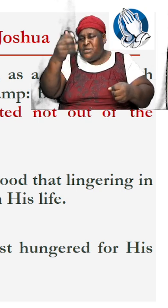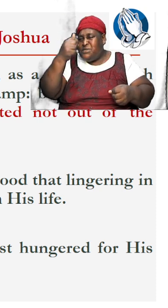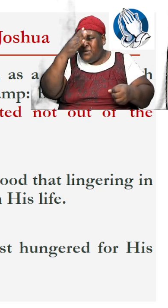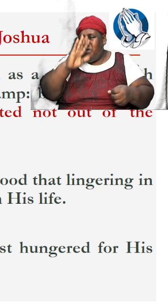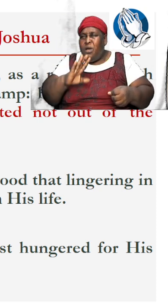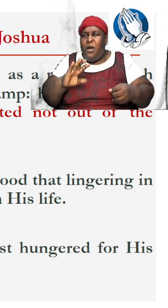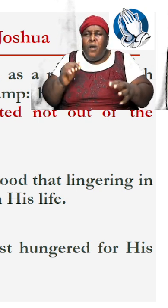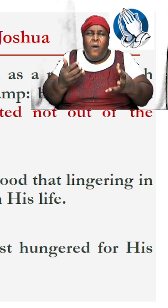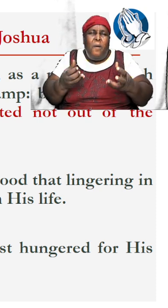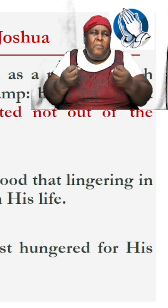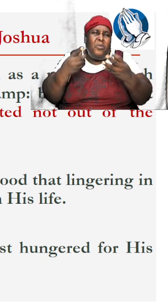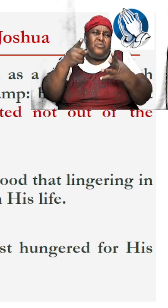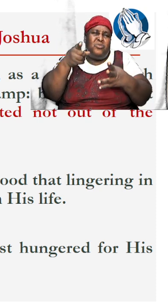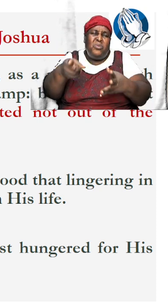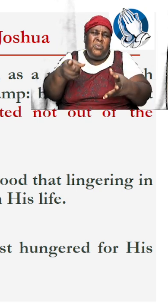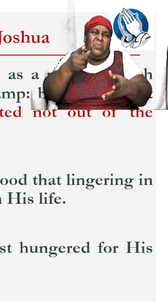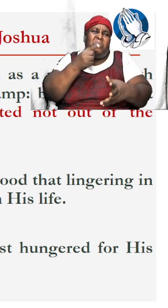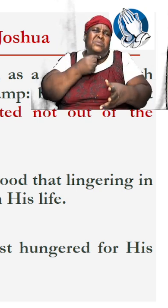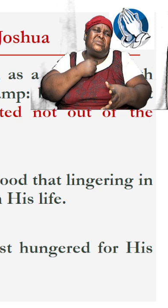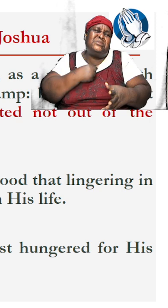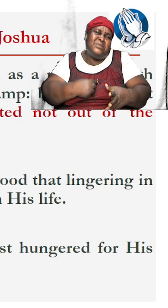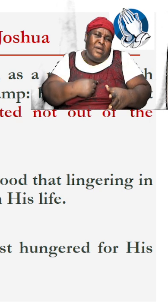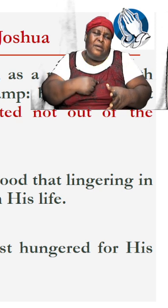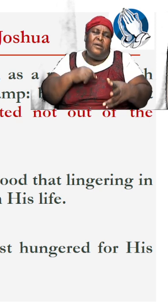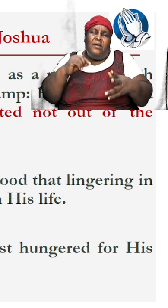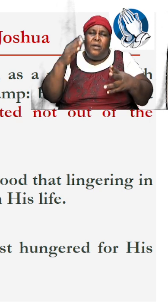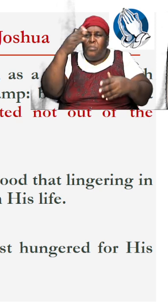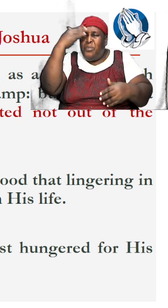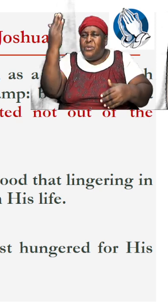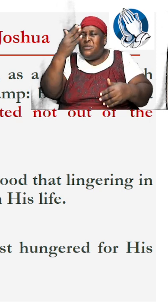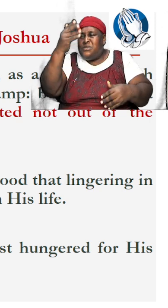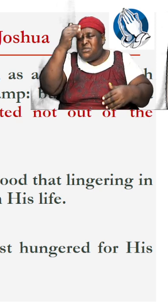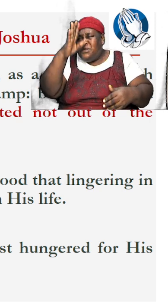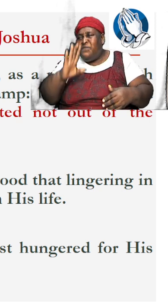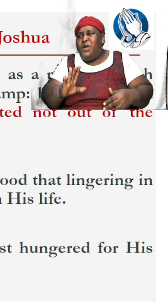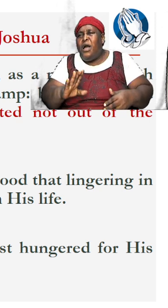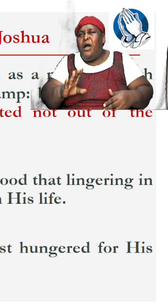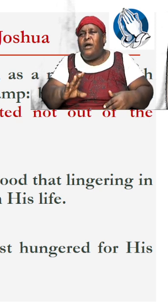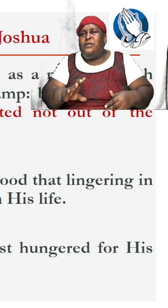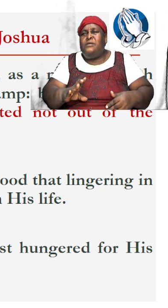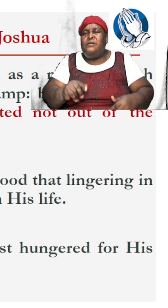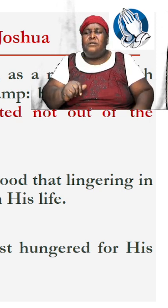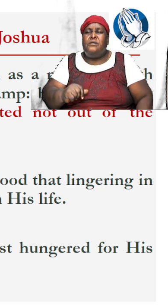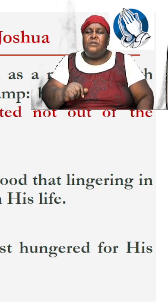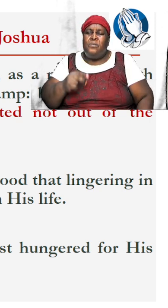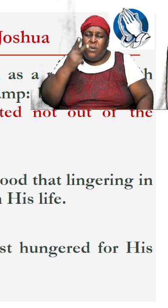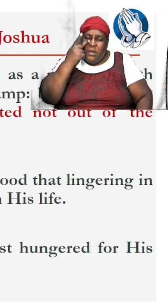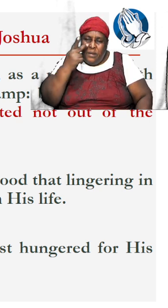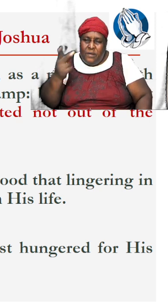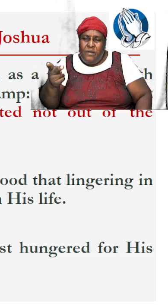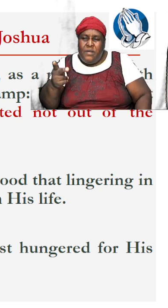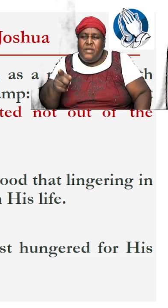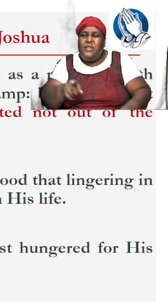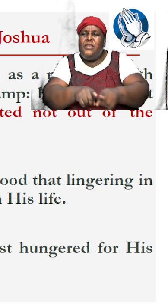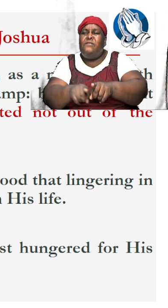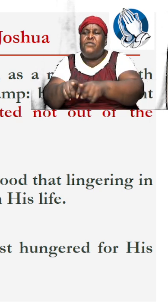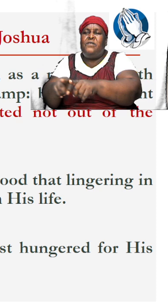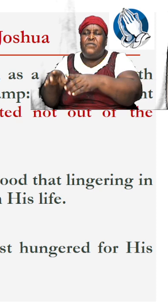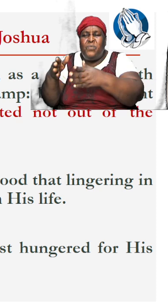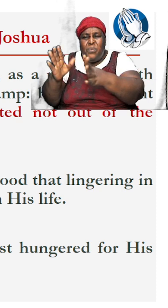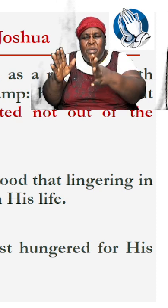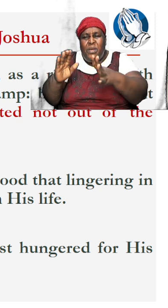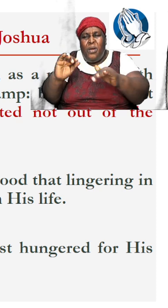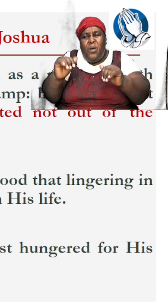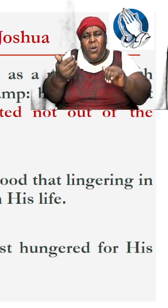desire the presence of God? We have been talking about the presence of God for 2 weeks, or 3 weeks. We have been looking at it from different angles. But how